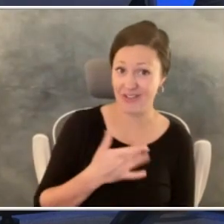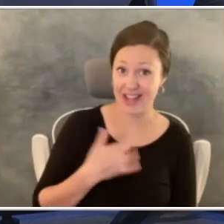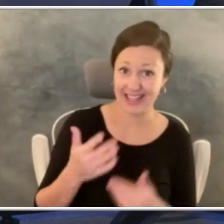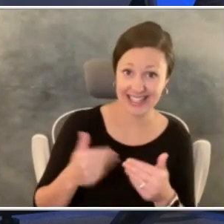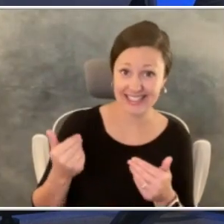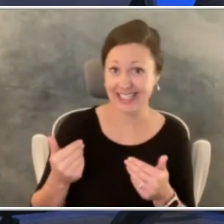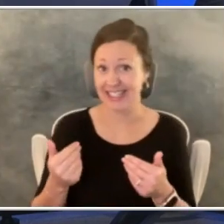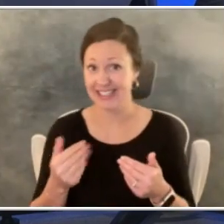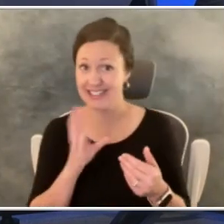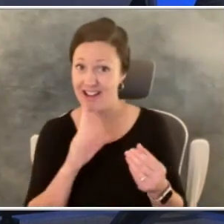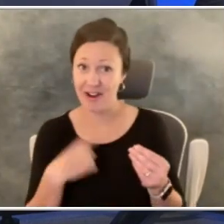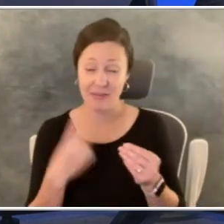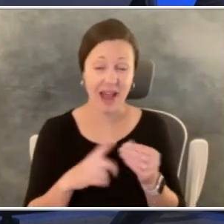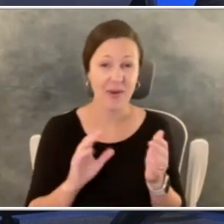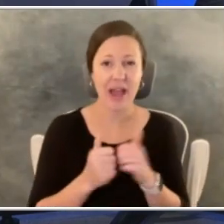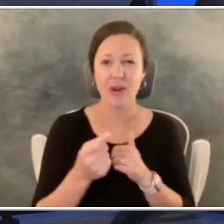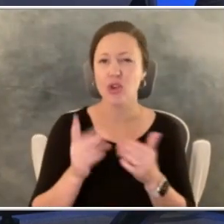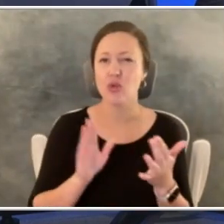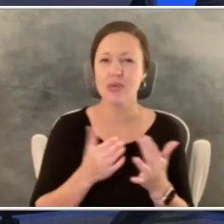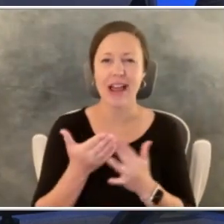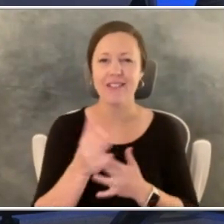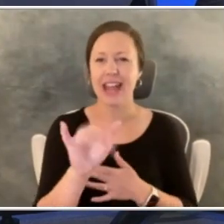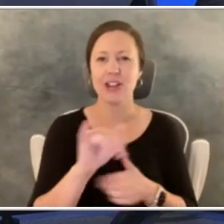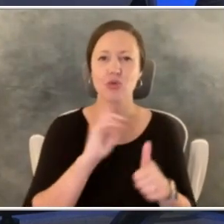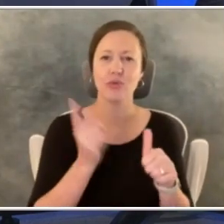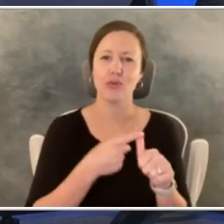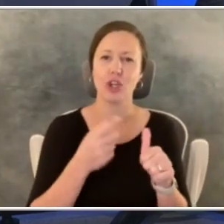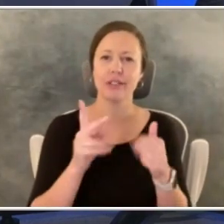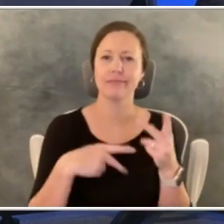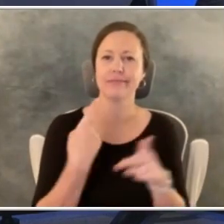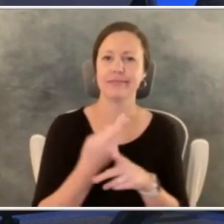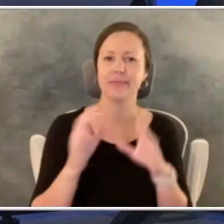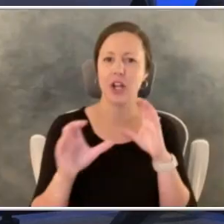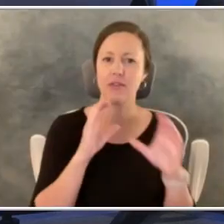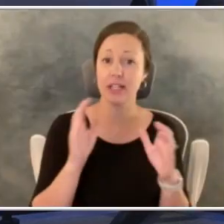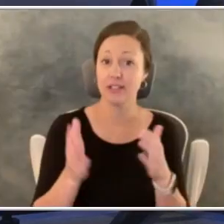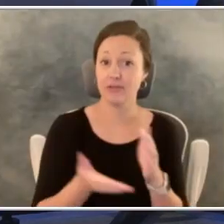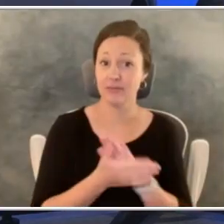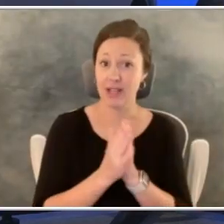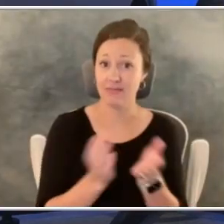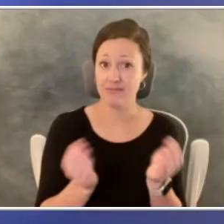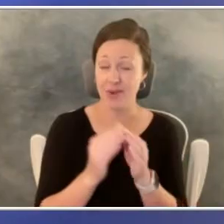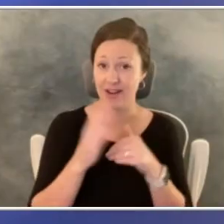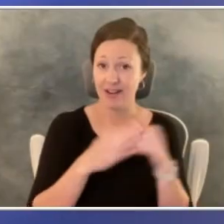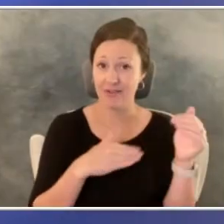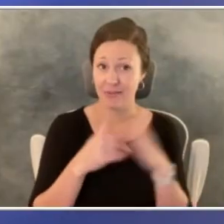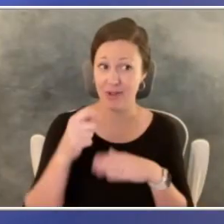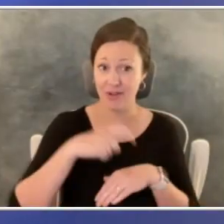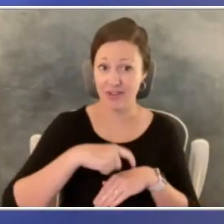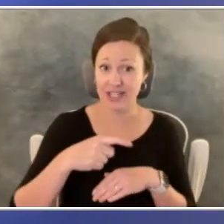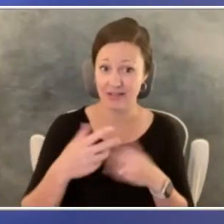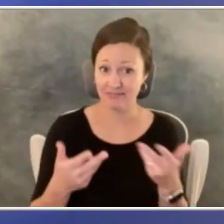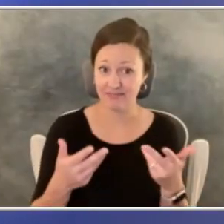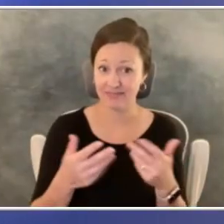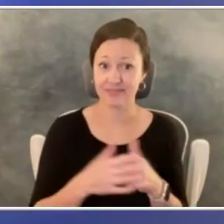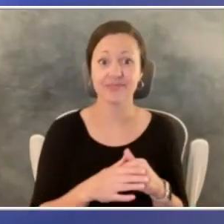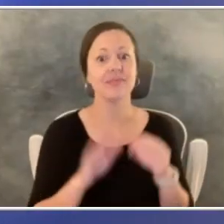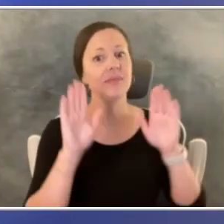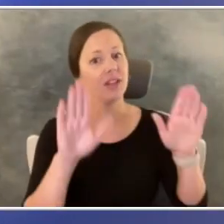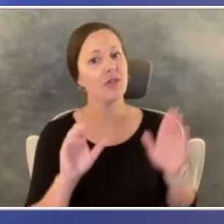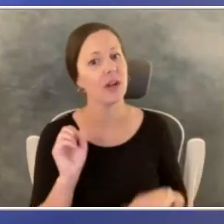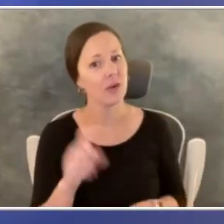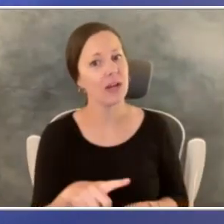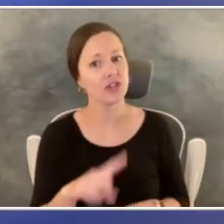you kind of navigate those first initial conversations, and did it become easier over time? Yeah, great question. The first ones were very uncomfortable.